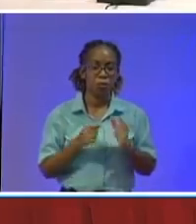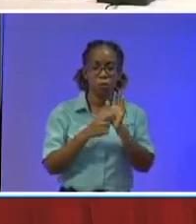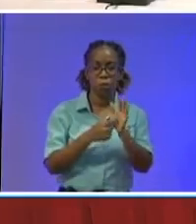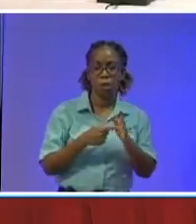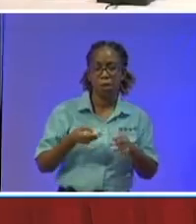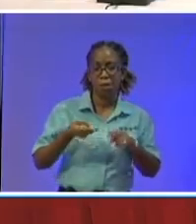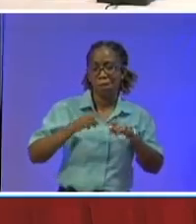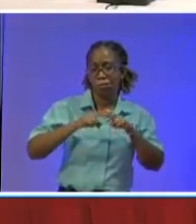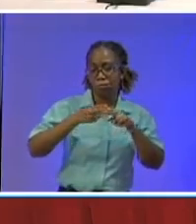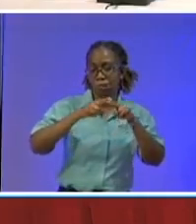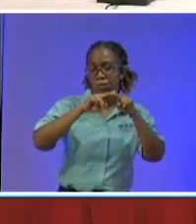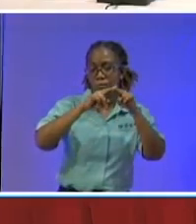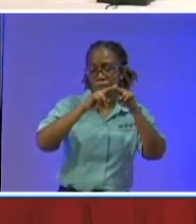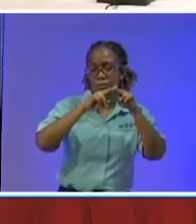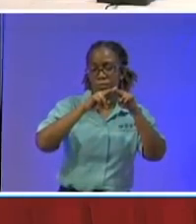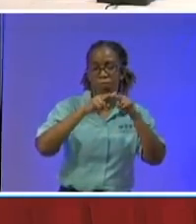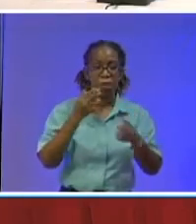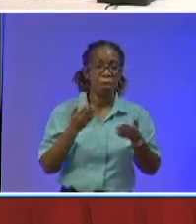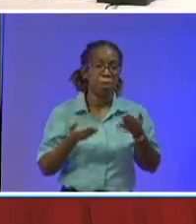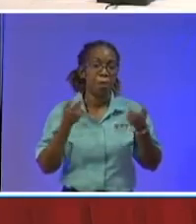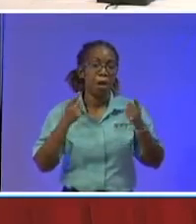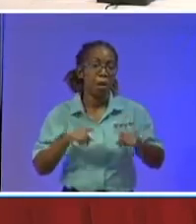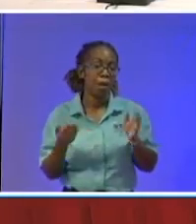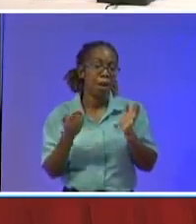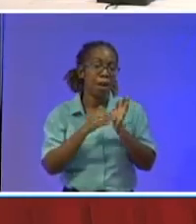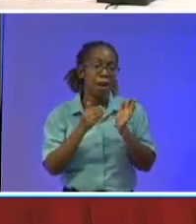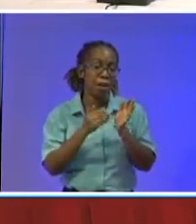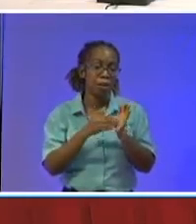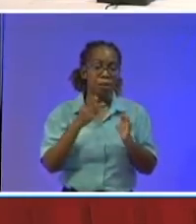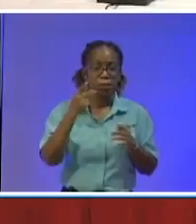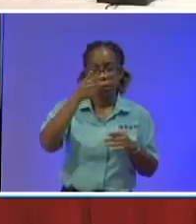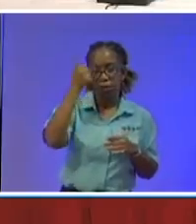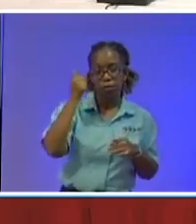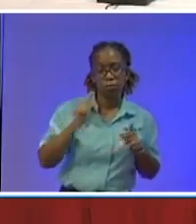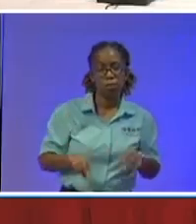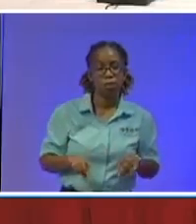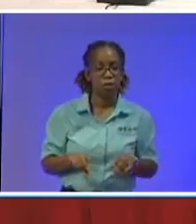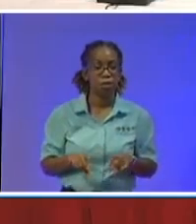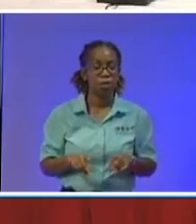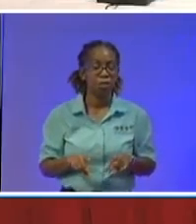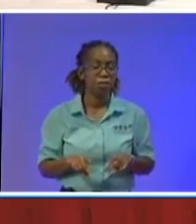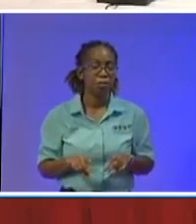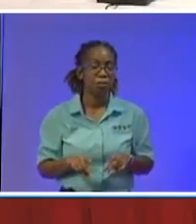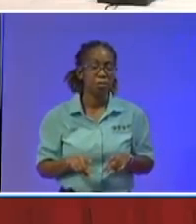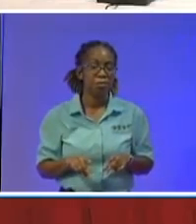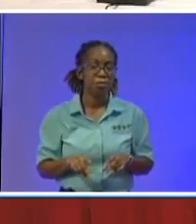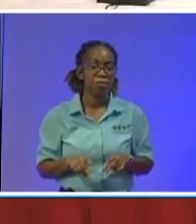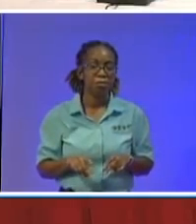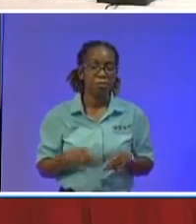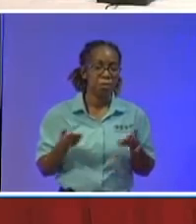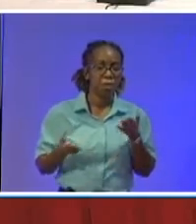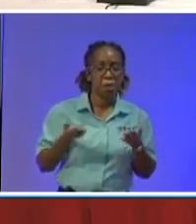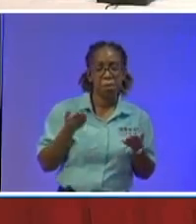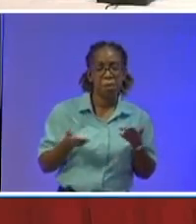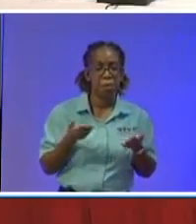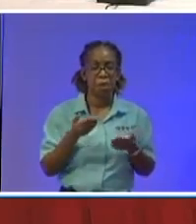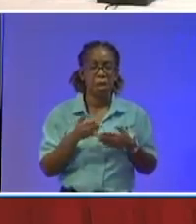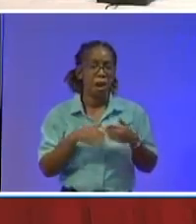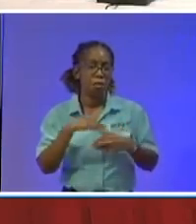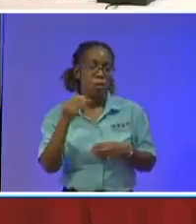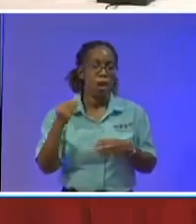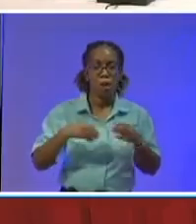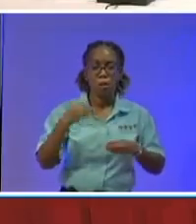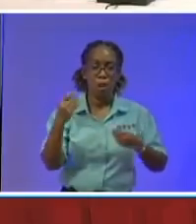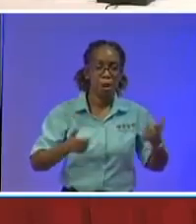of activities and the high number of cases right now? And the second question, given that Omicron